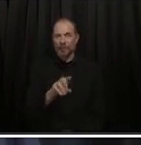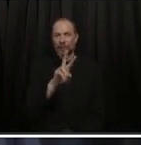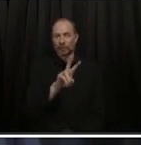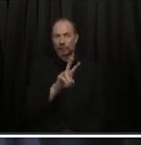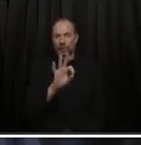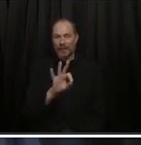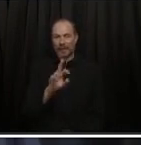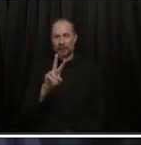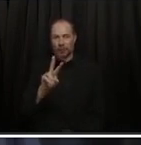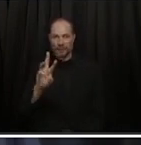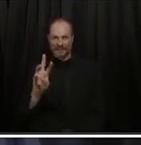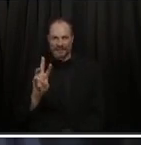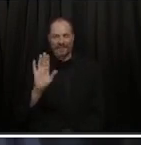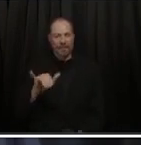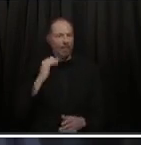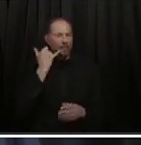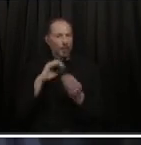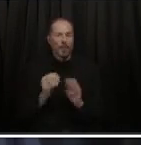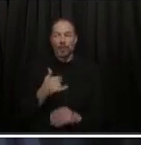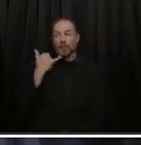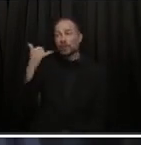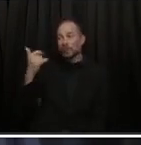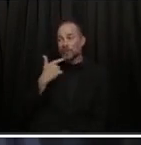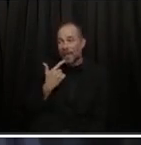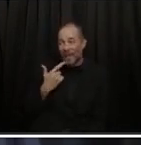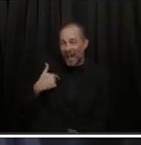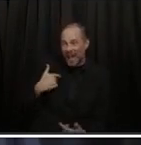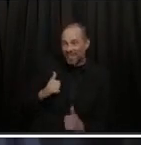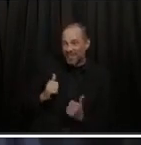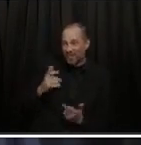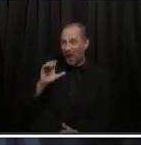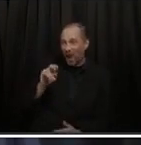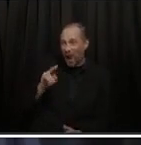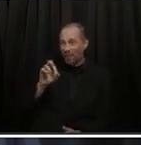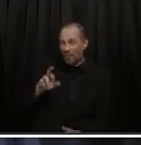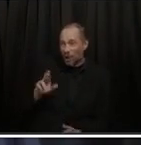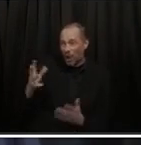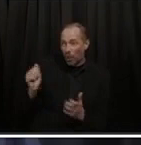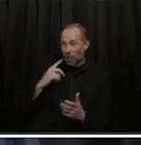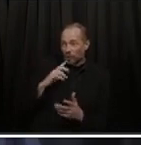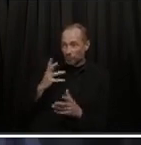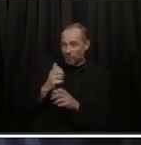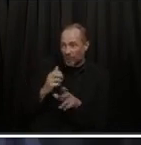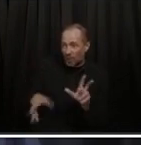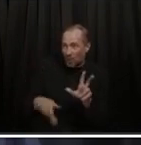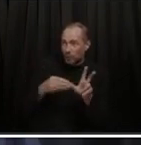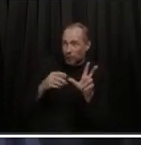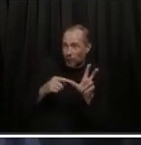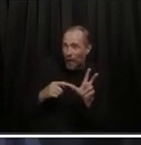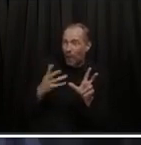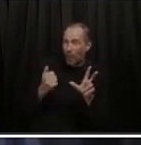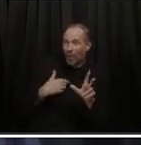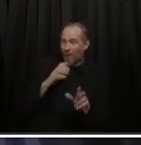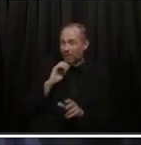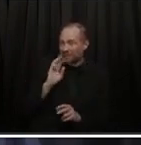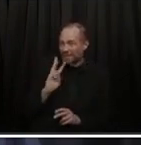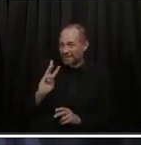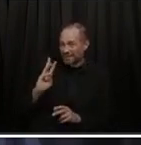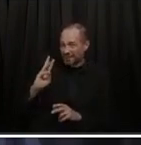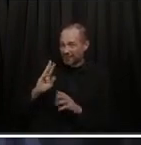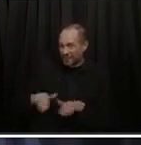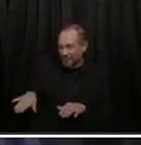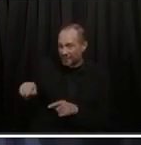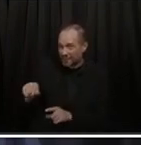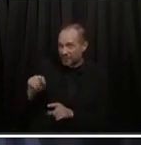877-268-2926. That's the number you call. Just say, I live in Conifer and I want to get a booster and I want my 6-year-old to get their shot, and they will